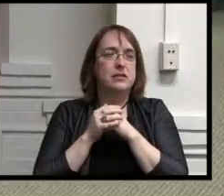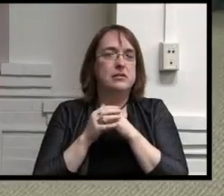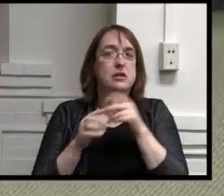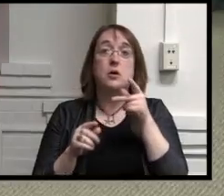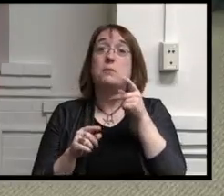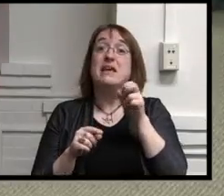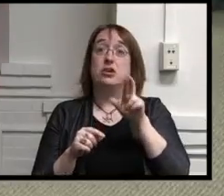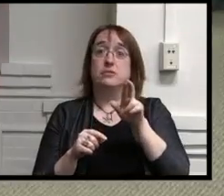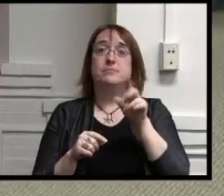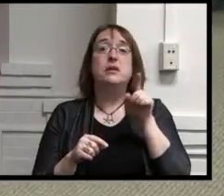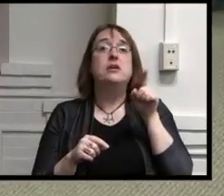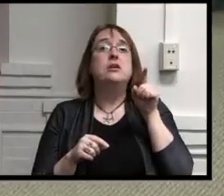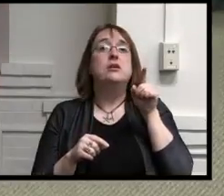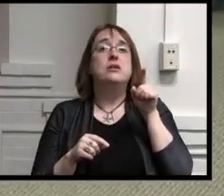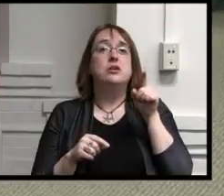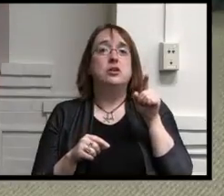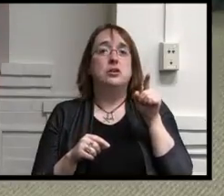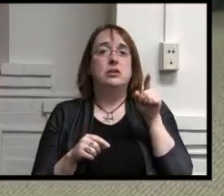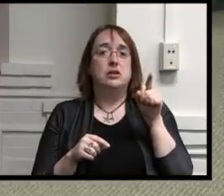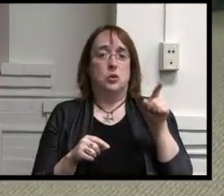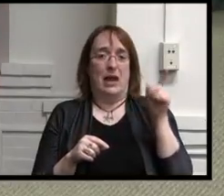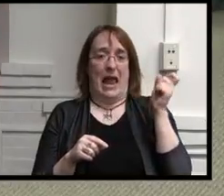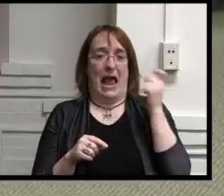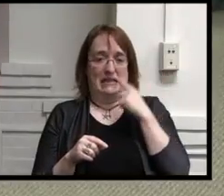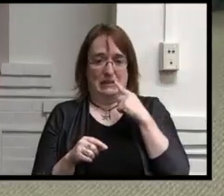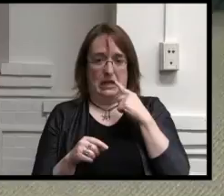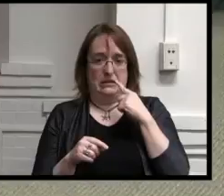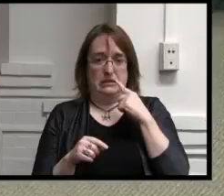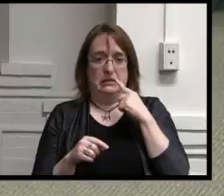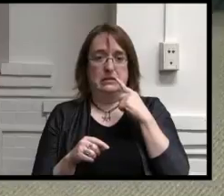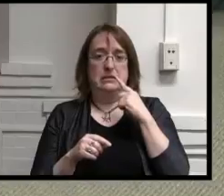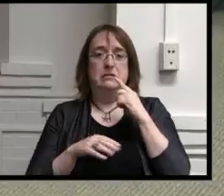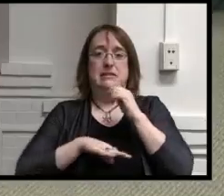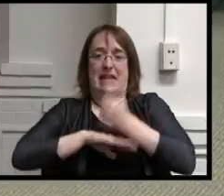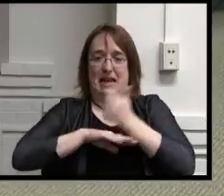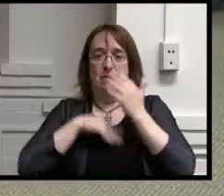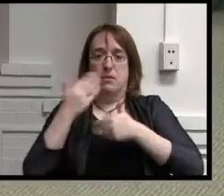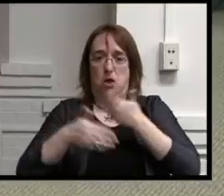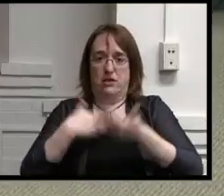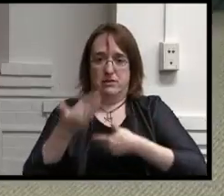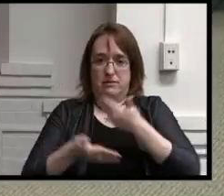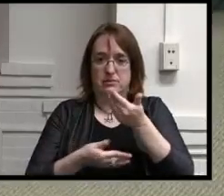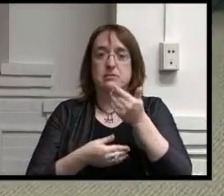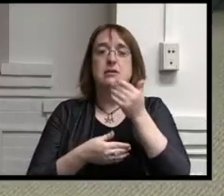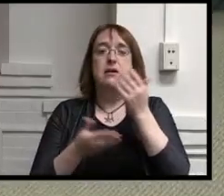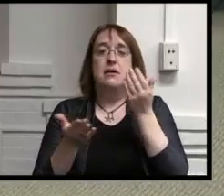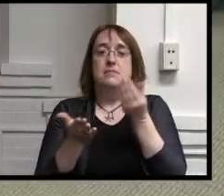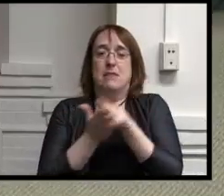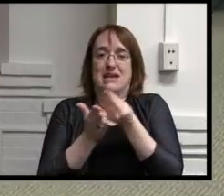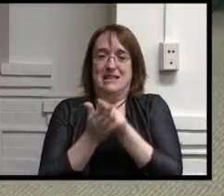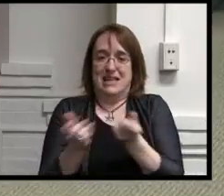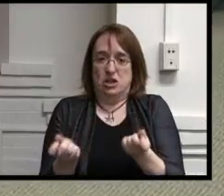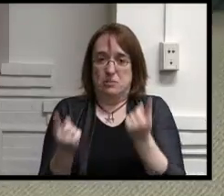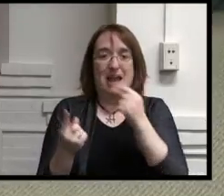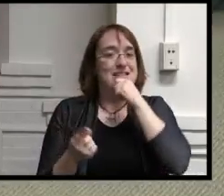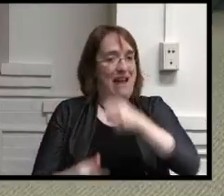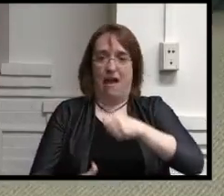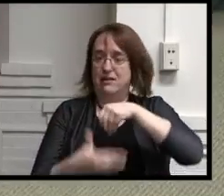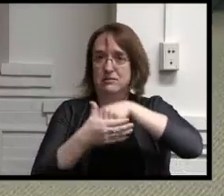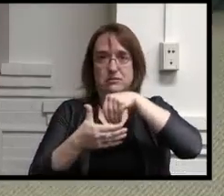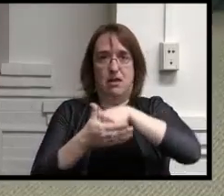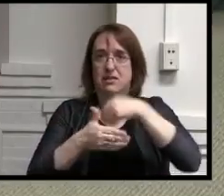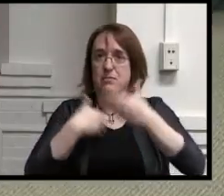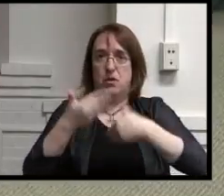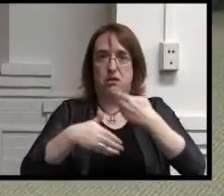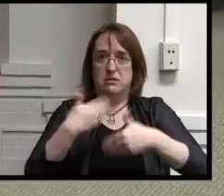you asked explicitly when we set up that process for how we're gonna spend money that isn't in the construction Right, but I just project. thought Steve said it was in